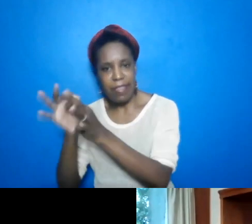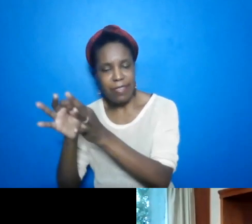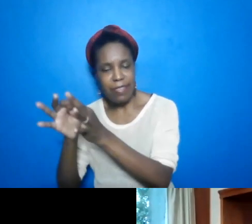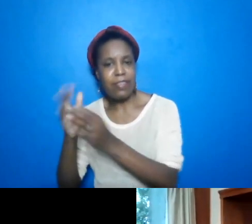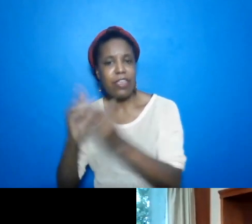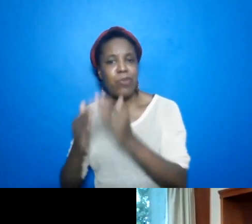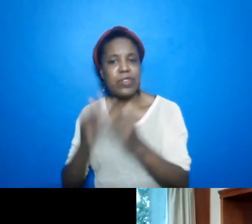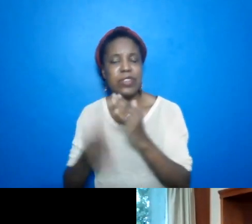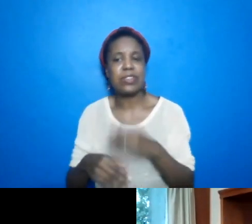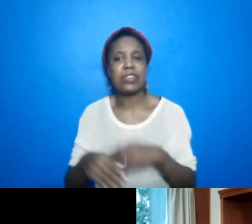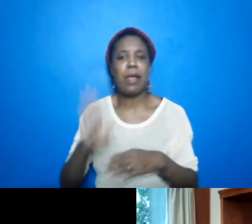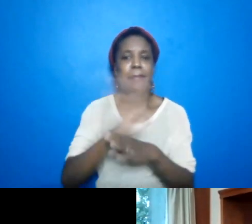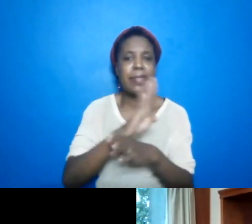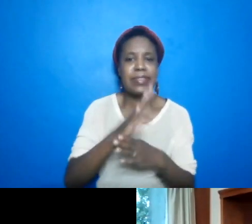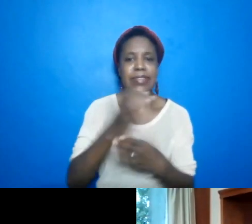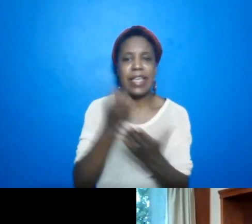are stories.